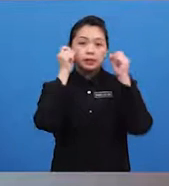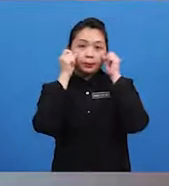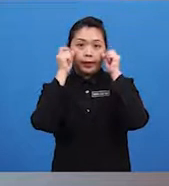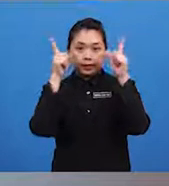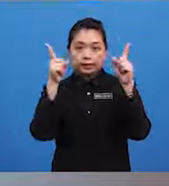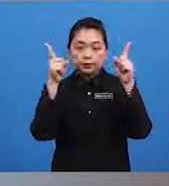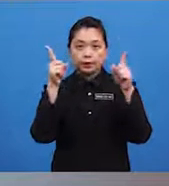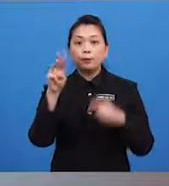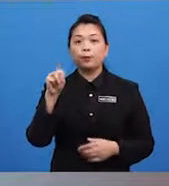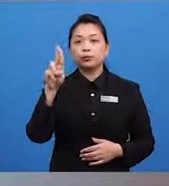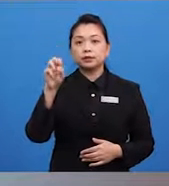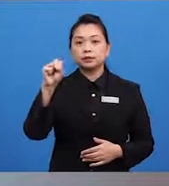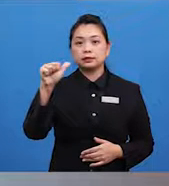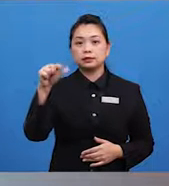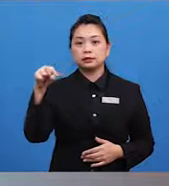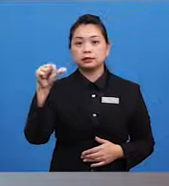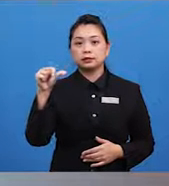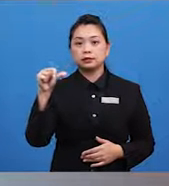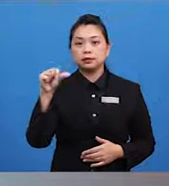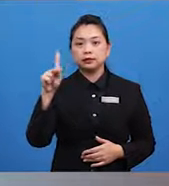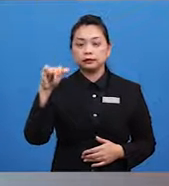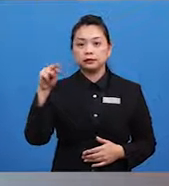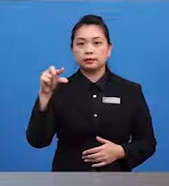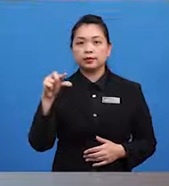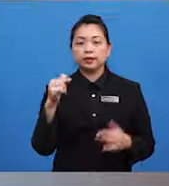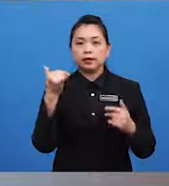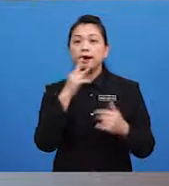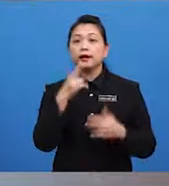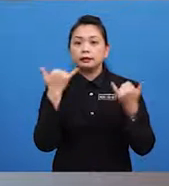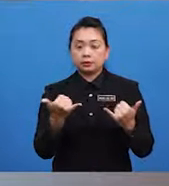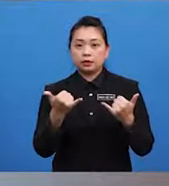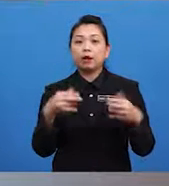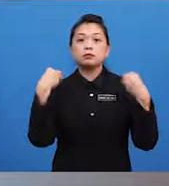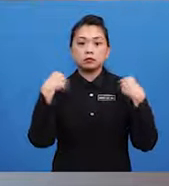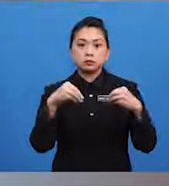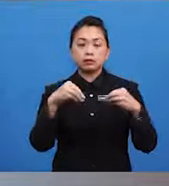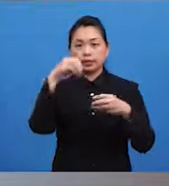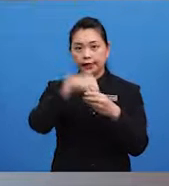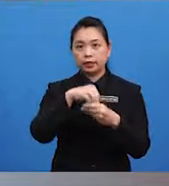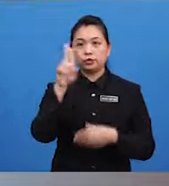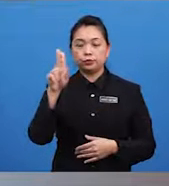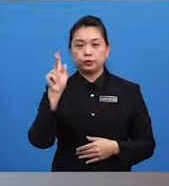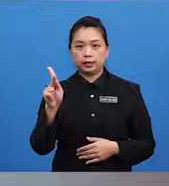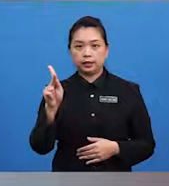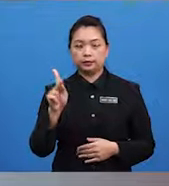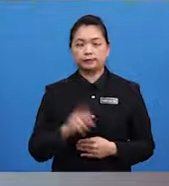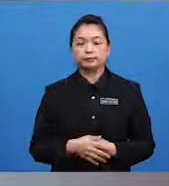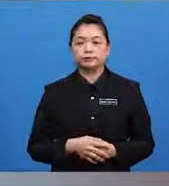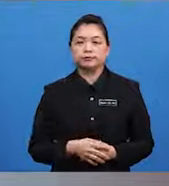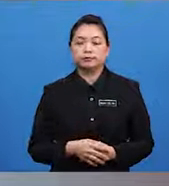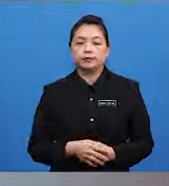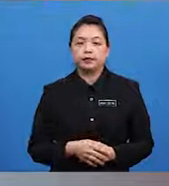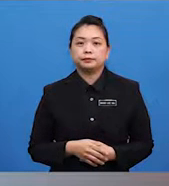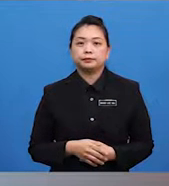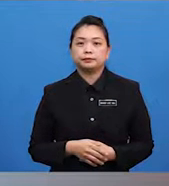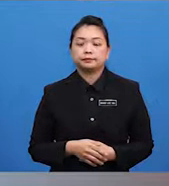surprisingly, Musang King durians are now on sale in the United Kingdom. Question 1 will